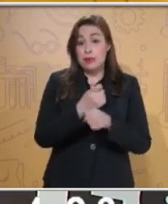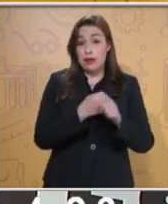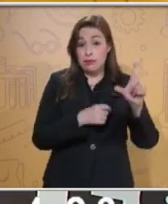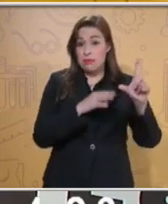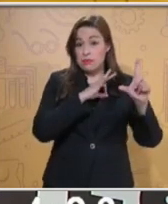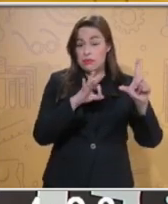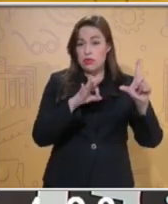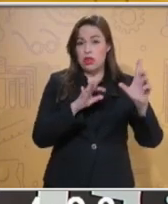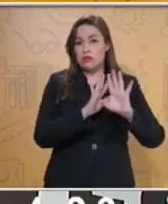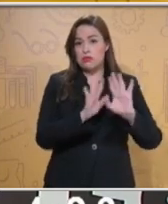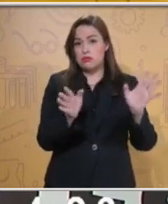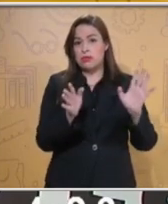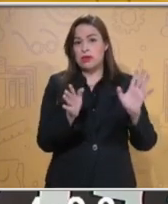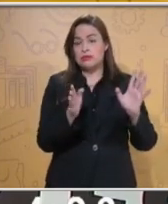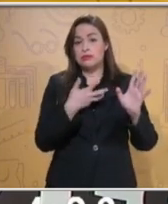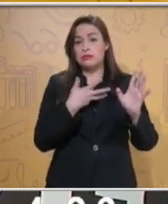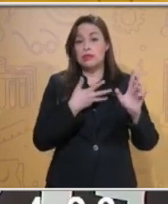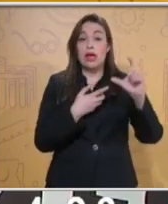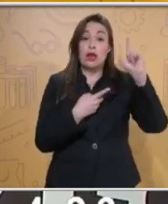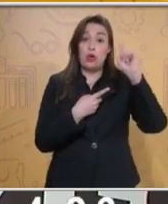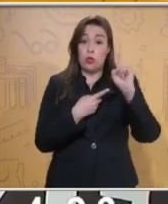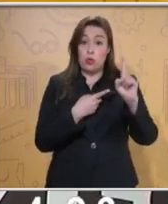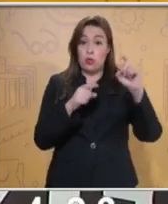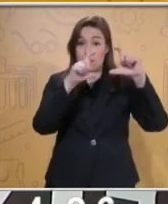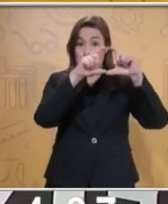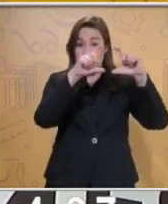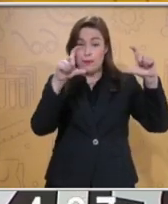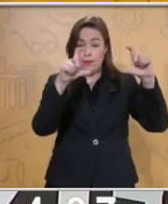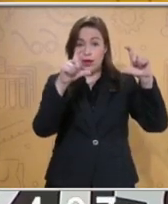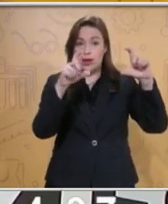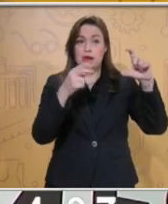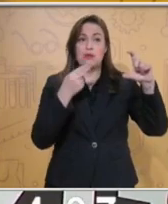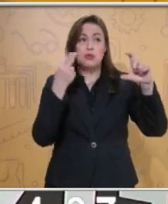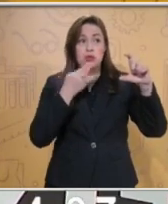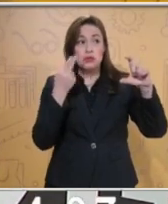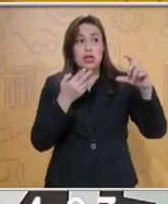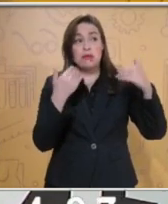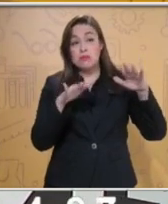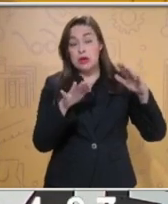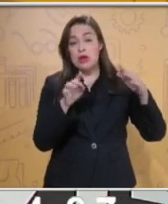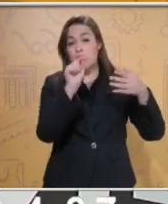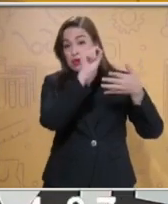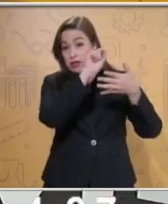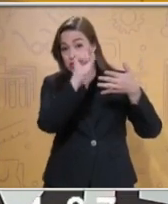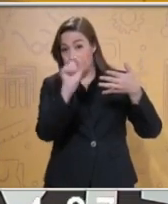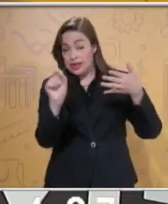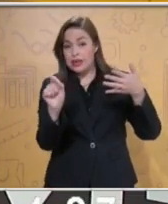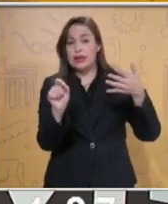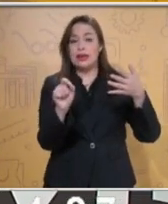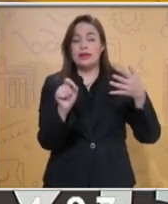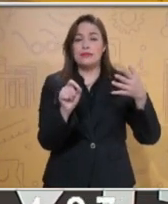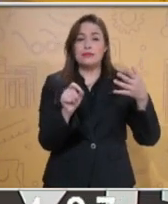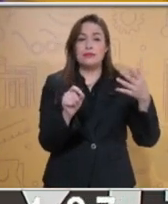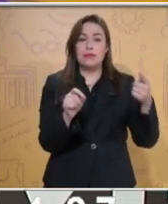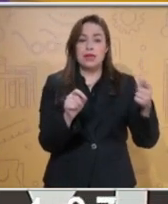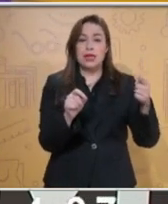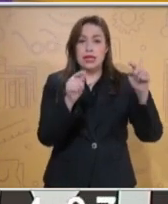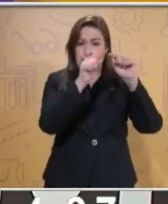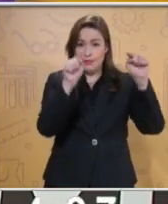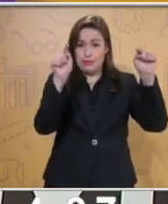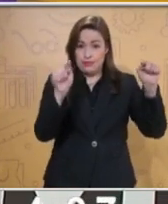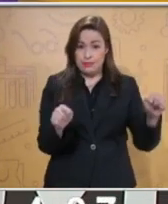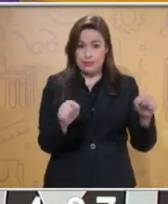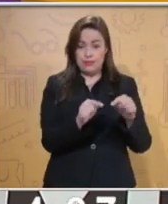we have just one panel using diagonal lines inside and straight